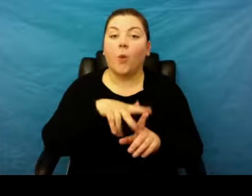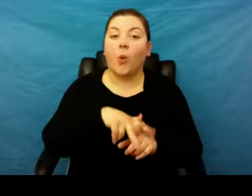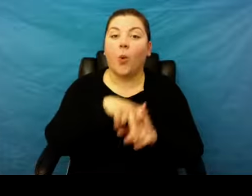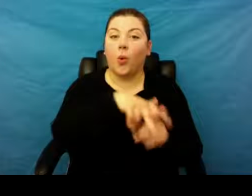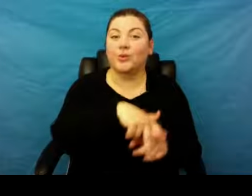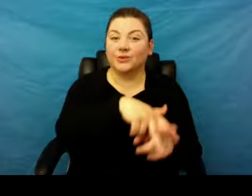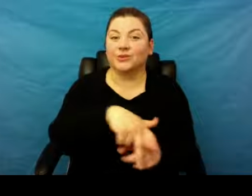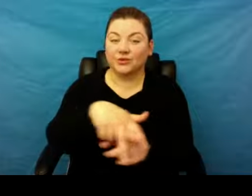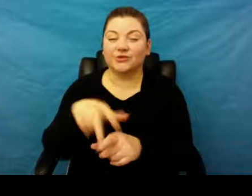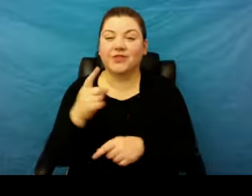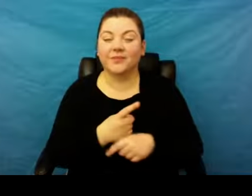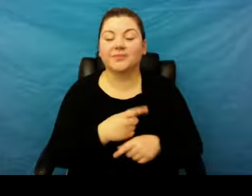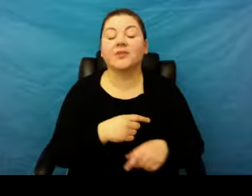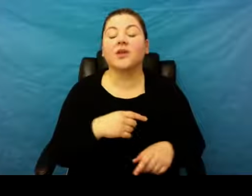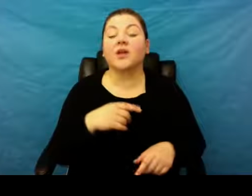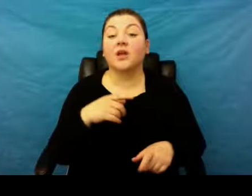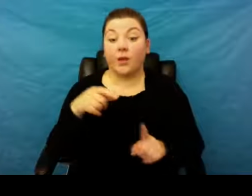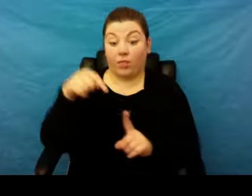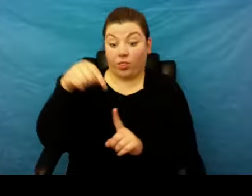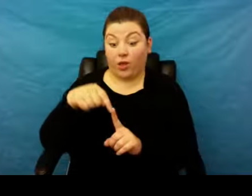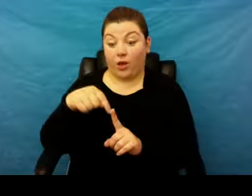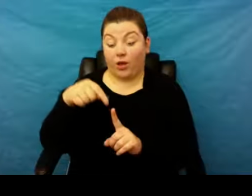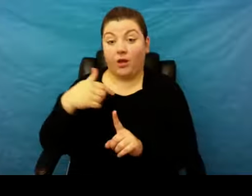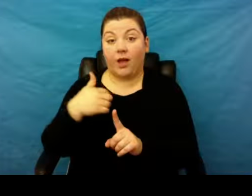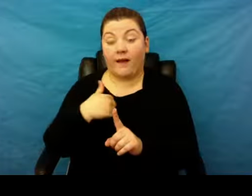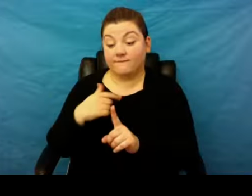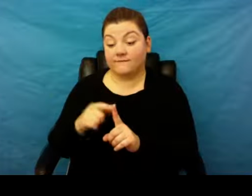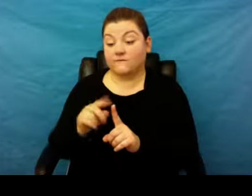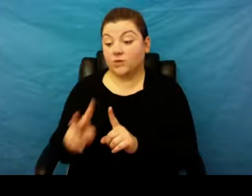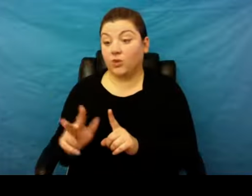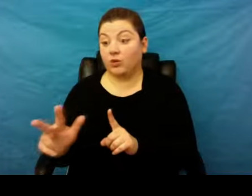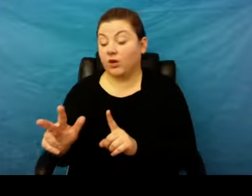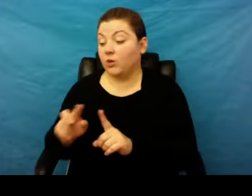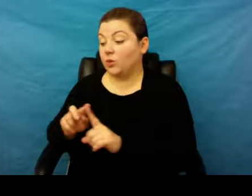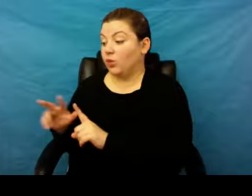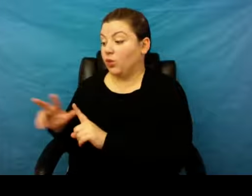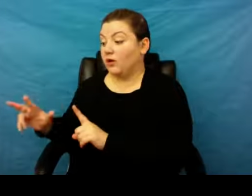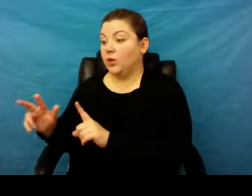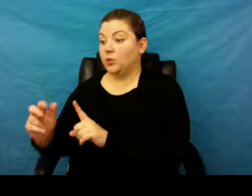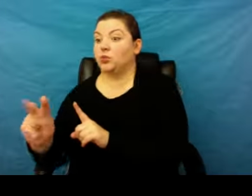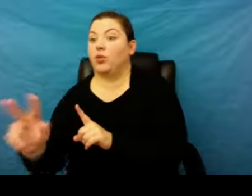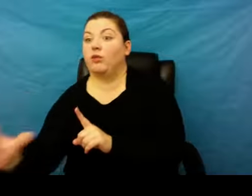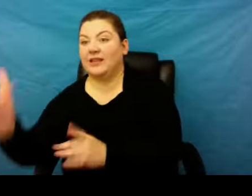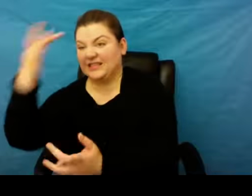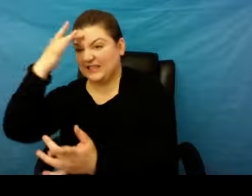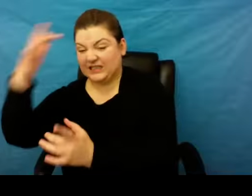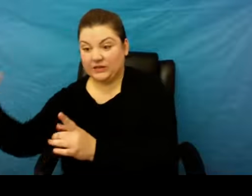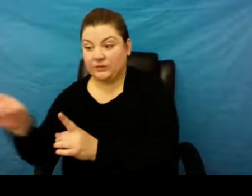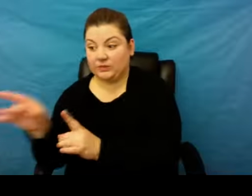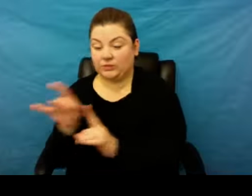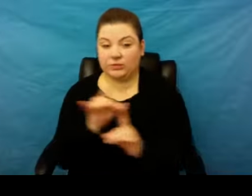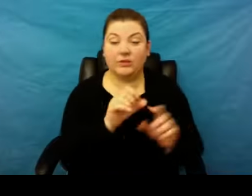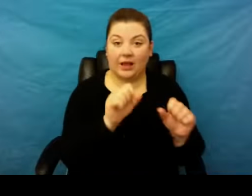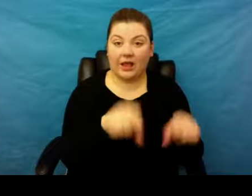those people have potentially 2 or 3 other contacts and 2 or 3 other contacts. And so what I would highly encourage you guys to do as the country is shutting